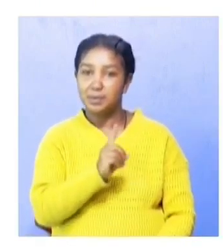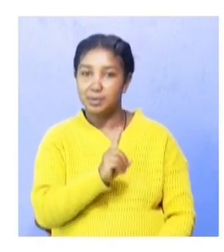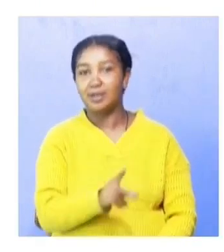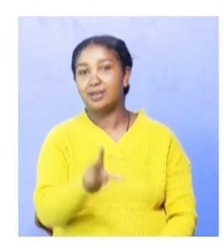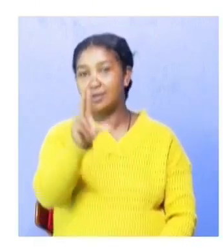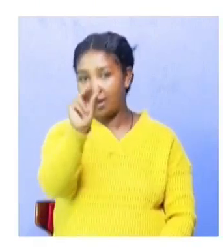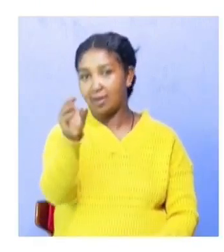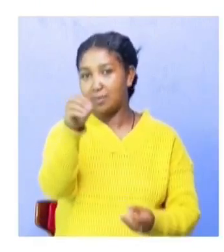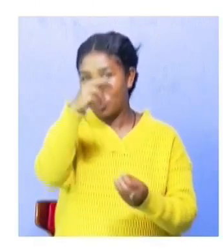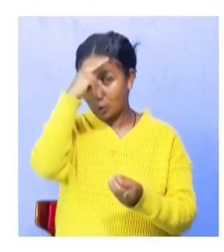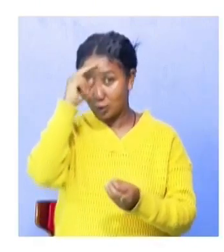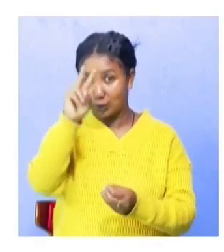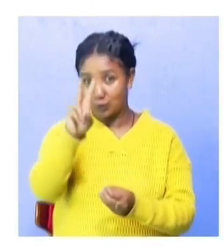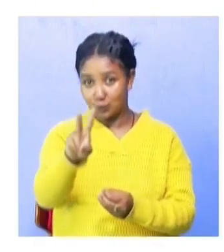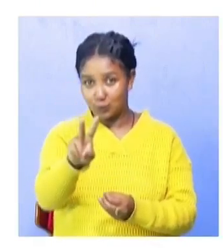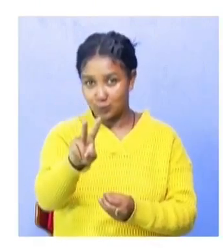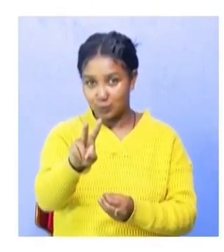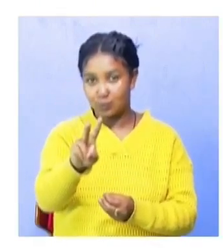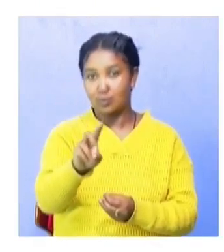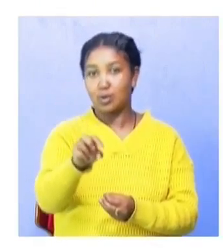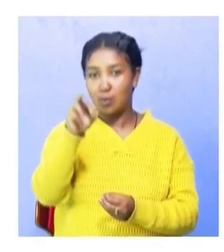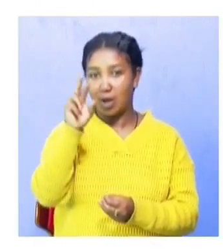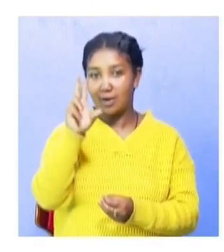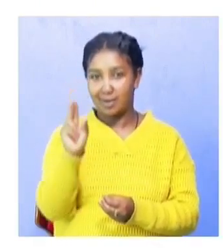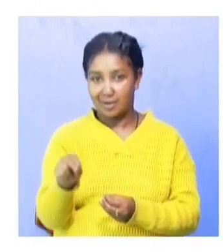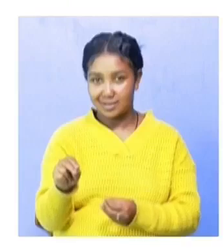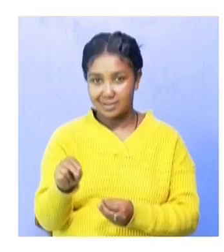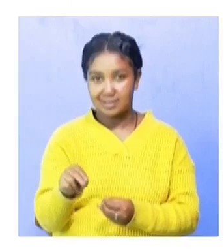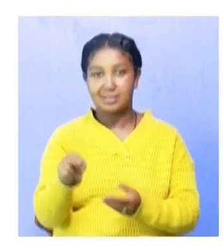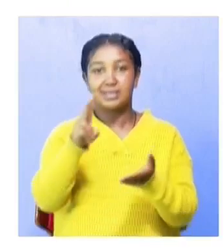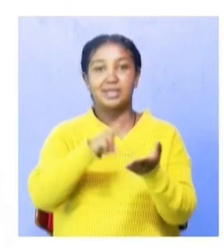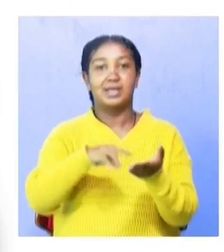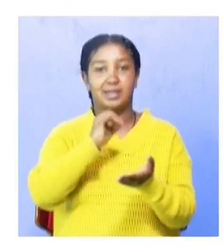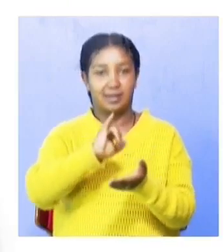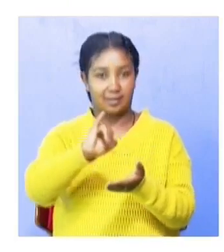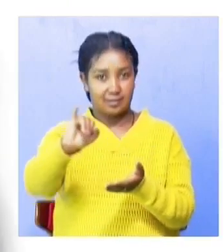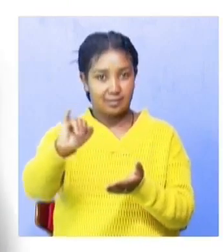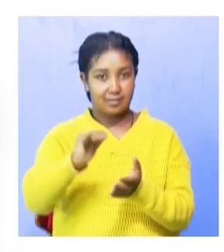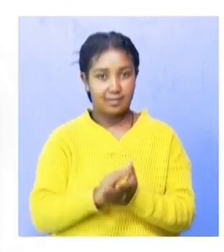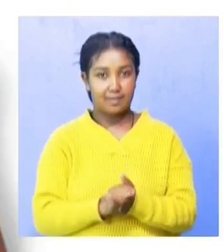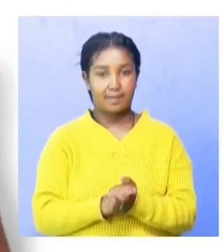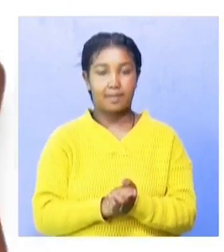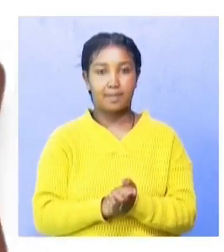not, because they are two, were not reading